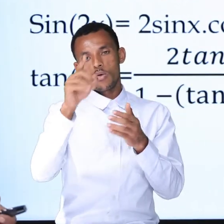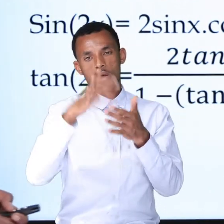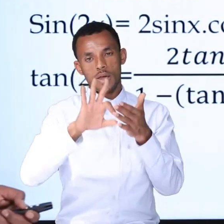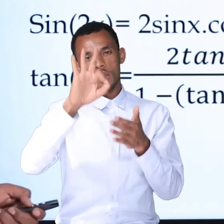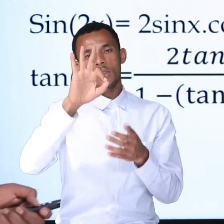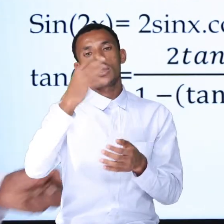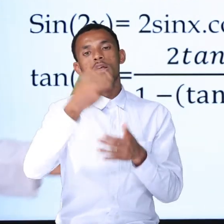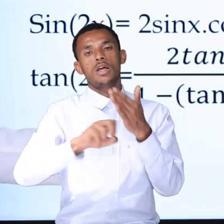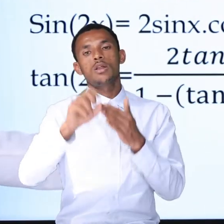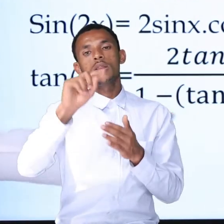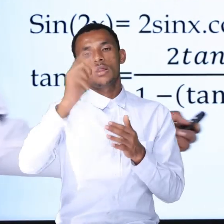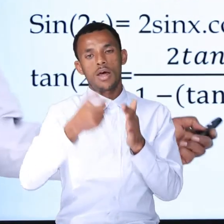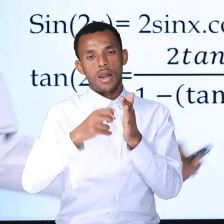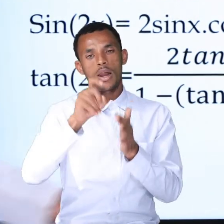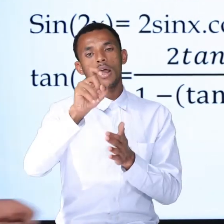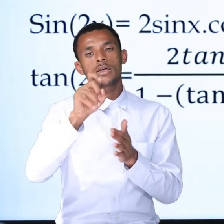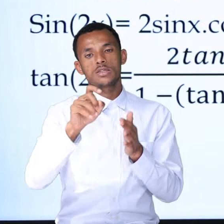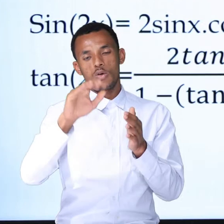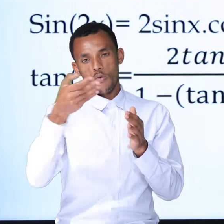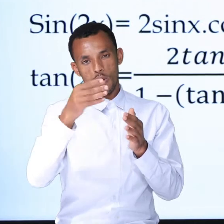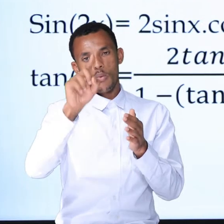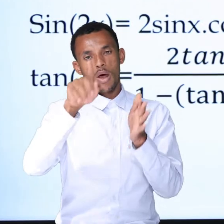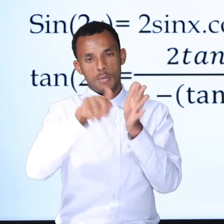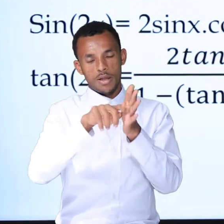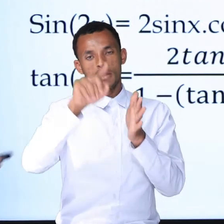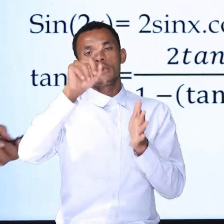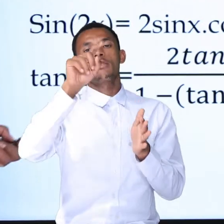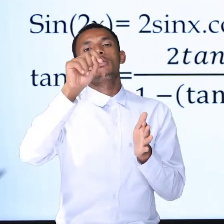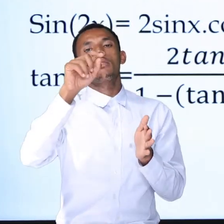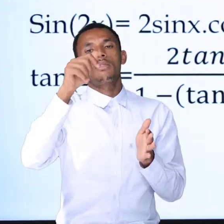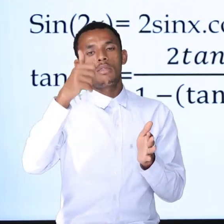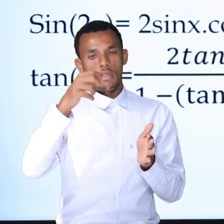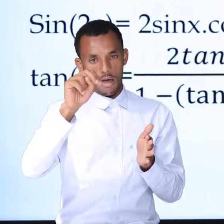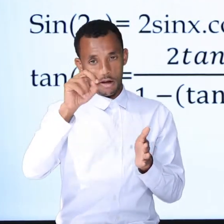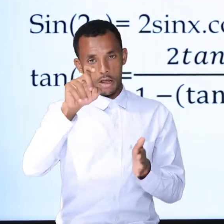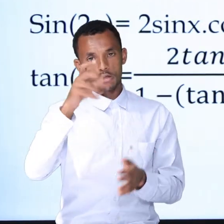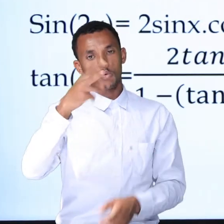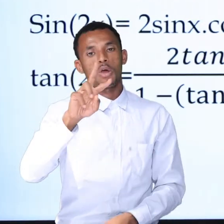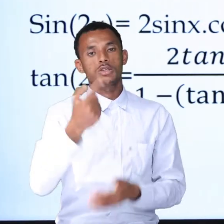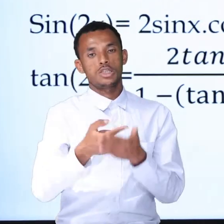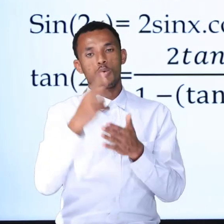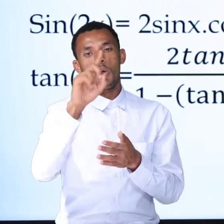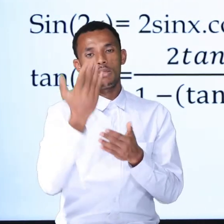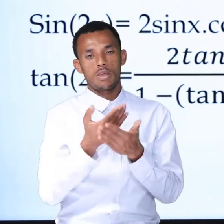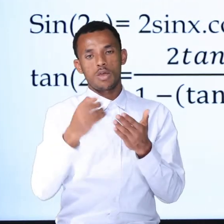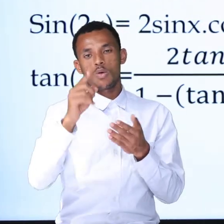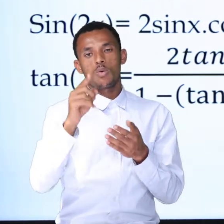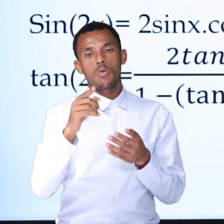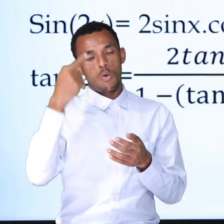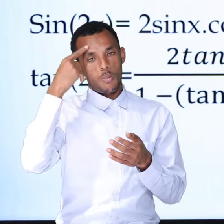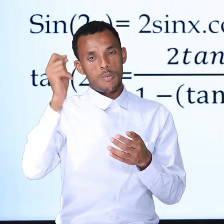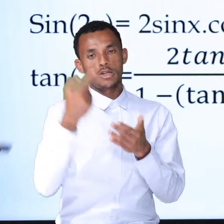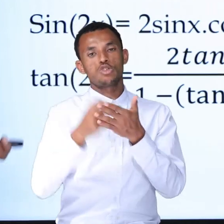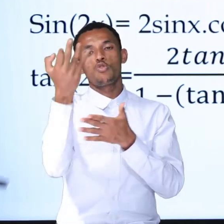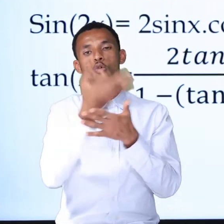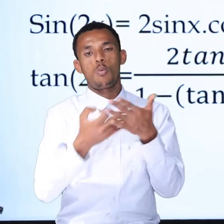tan x over 1 minus tan x squared it will be. So this is one thing what you have to remember.